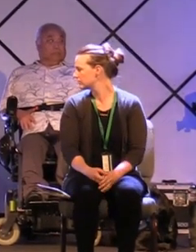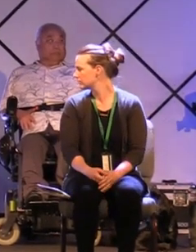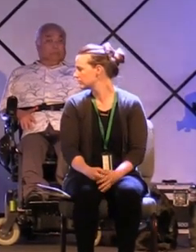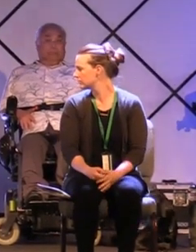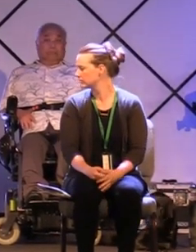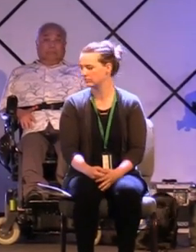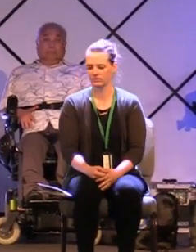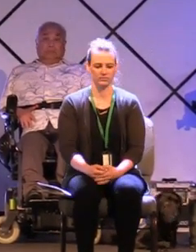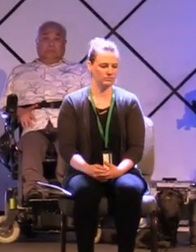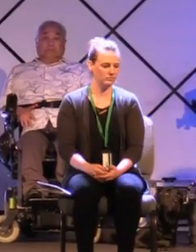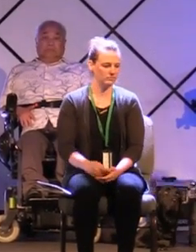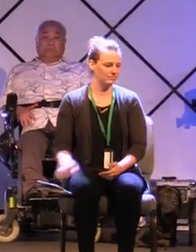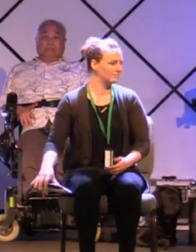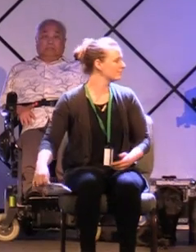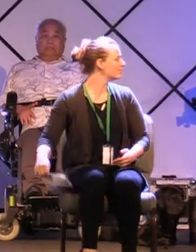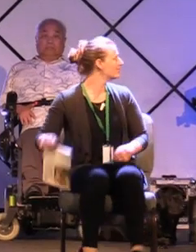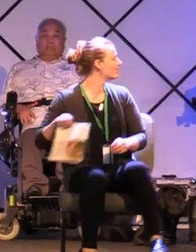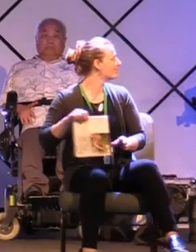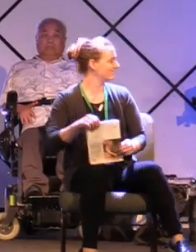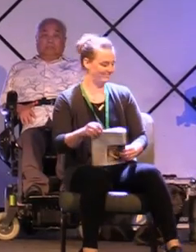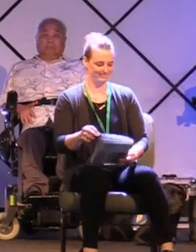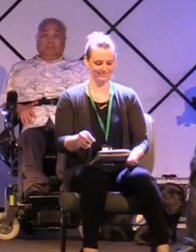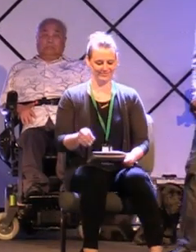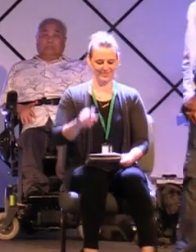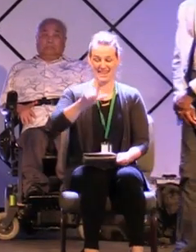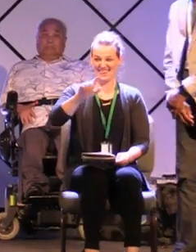I'd like to invite Lee to center stage, please.